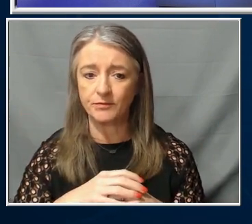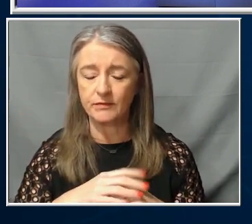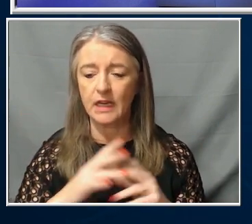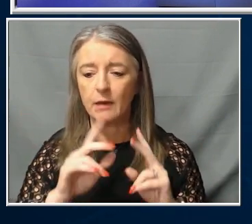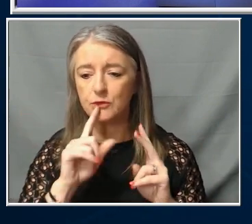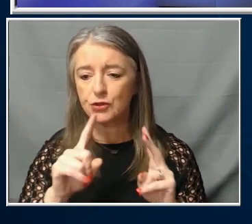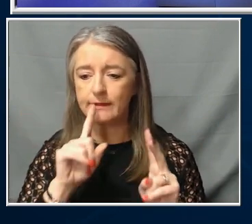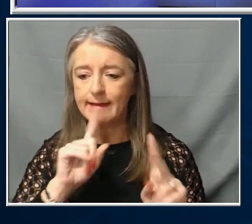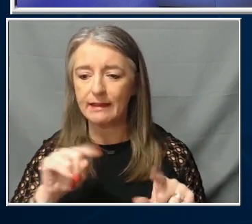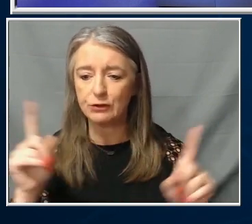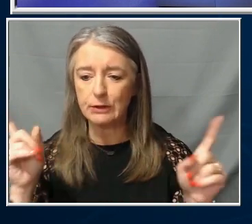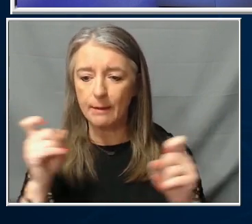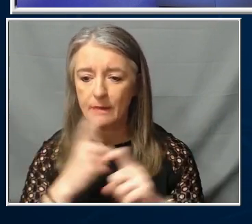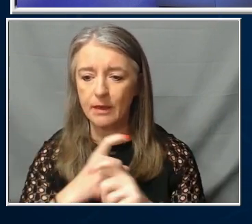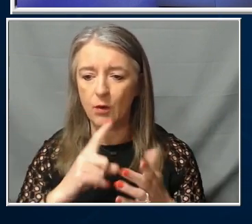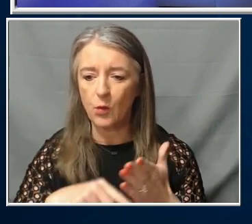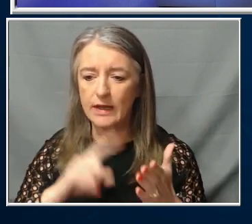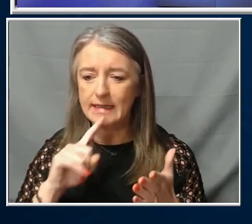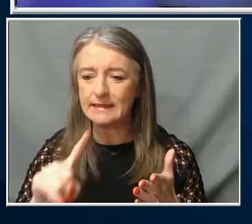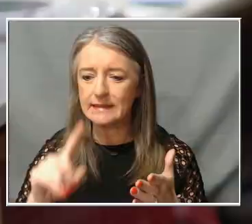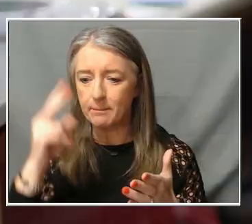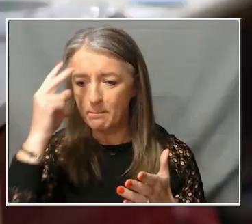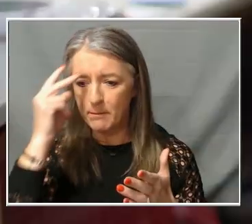what is memory?